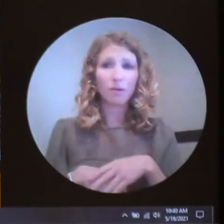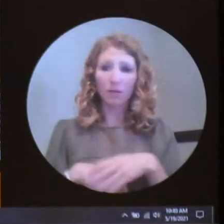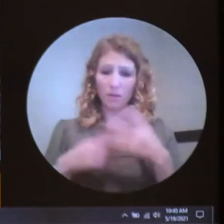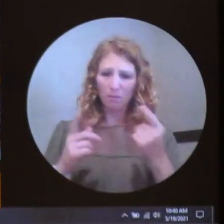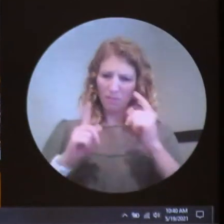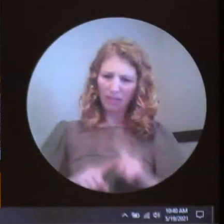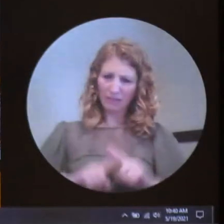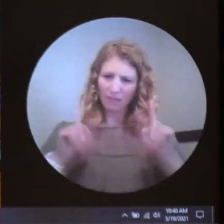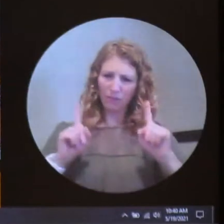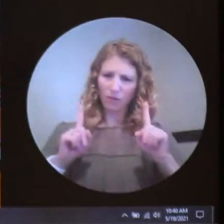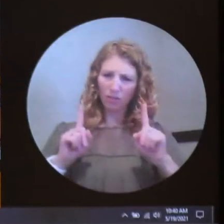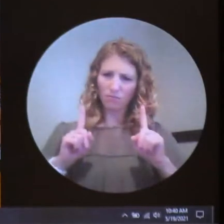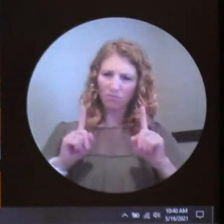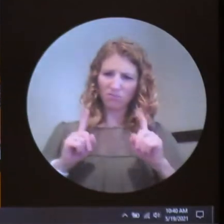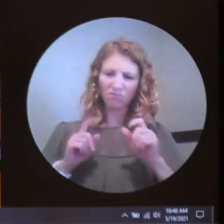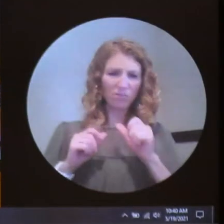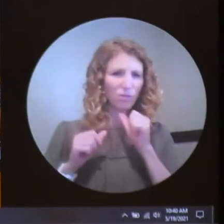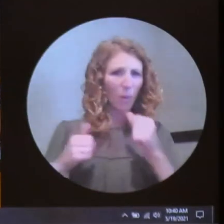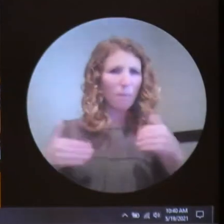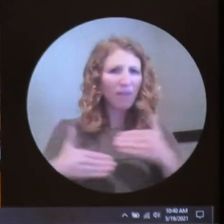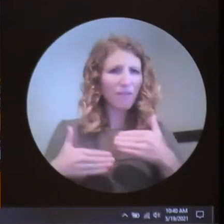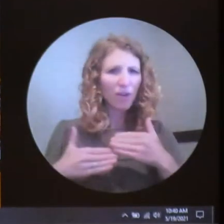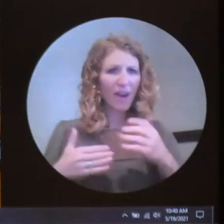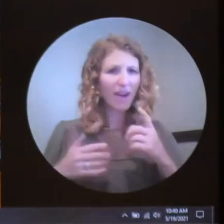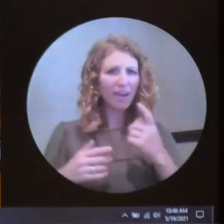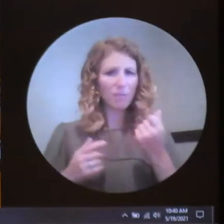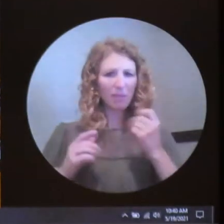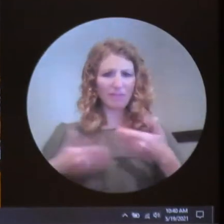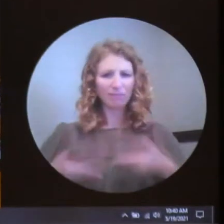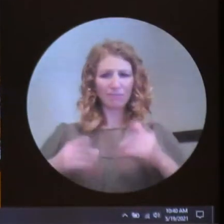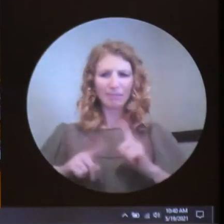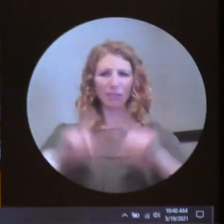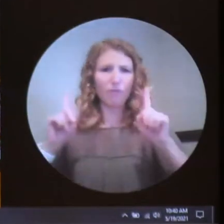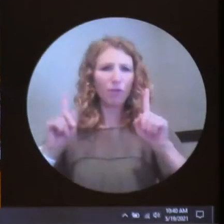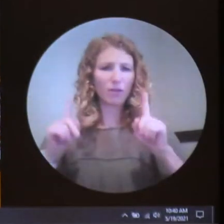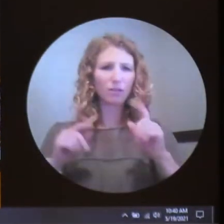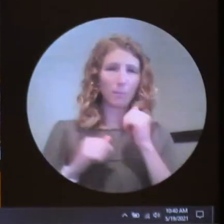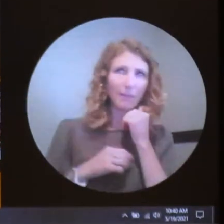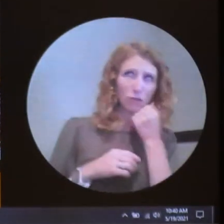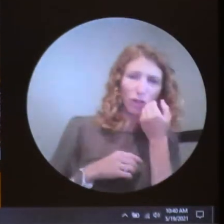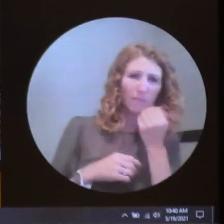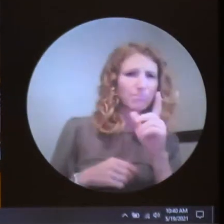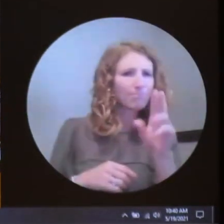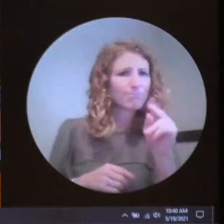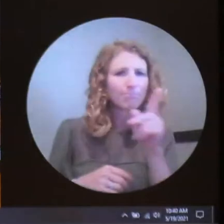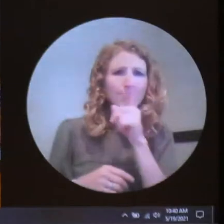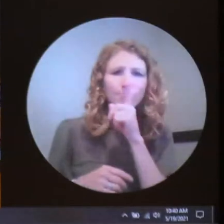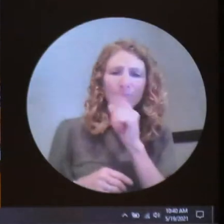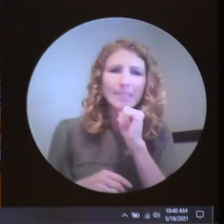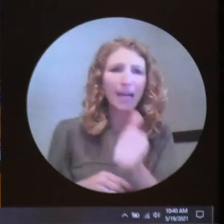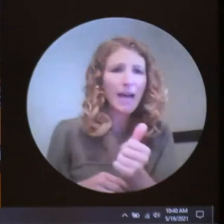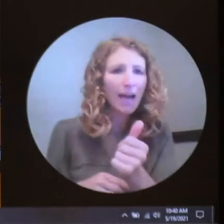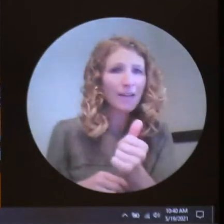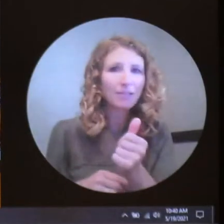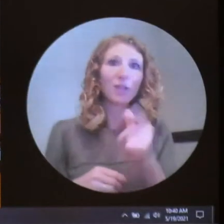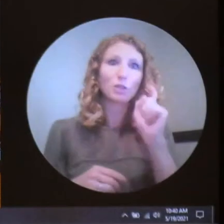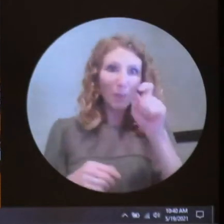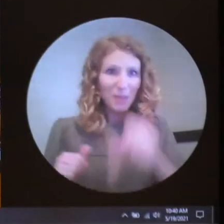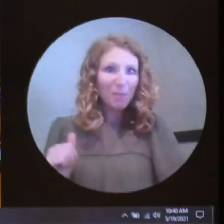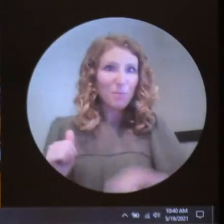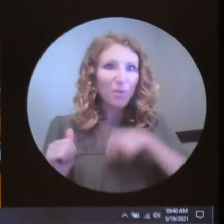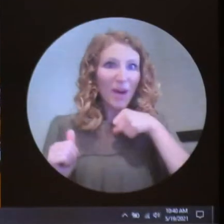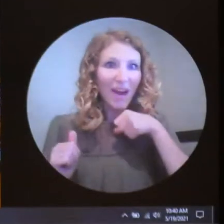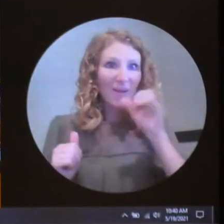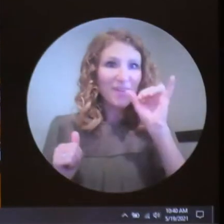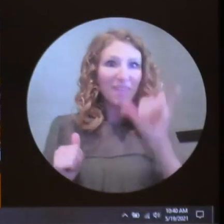to fear or be ashamed of. Rather, it is something to be proud of. I encourage you to